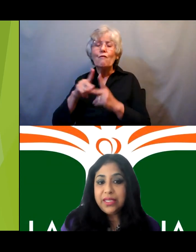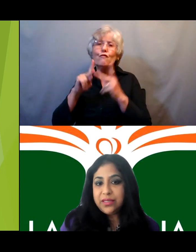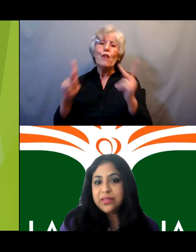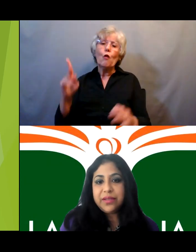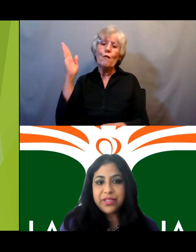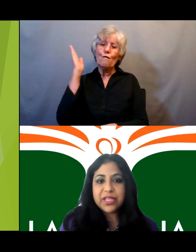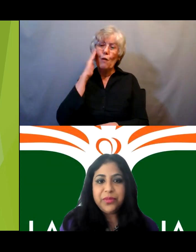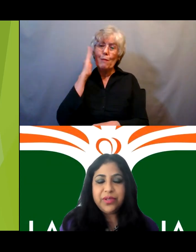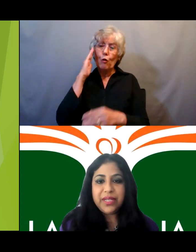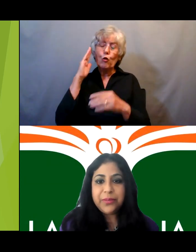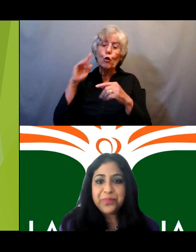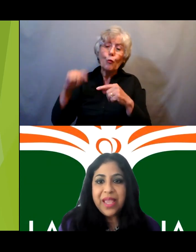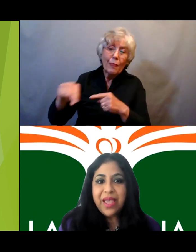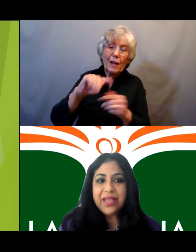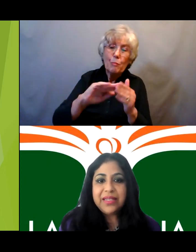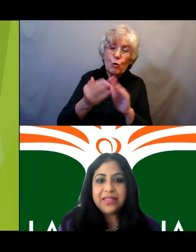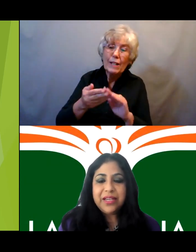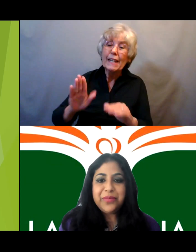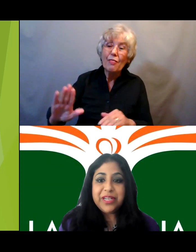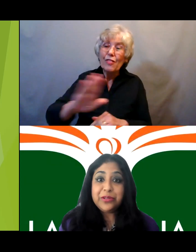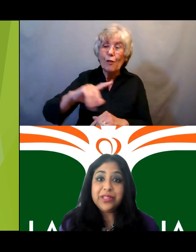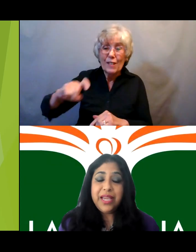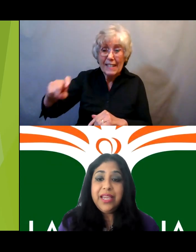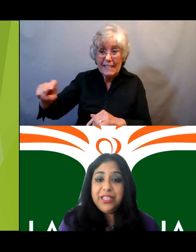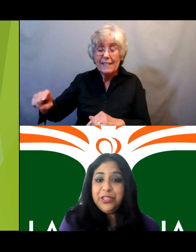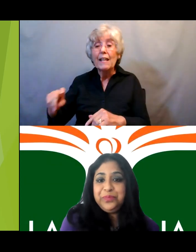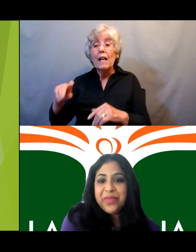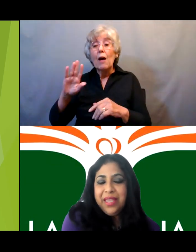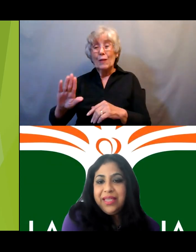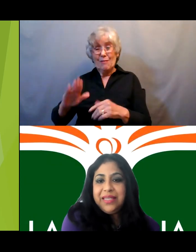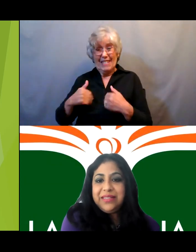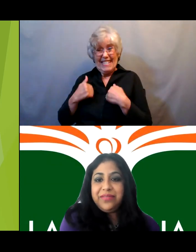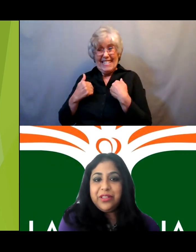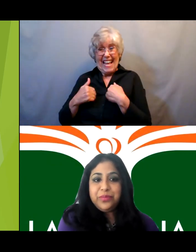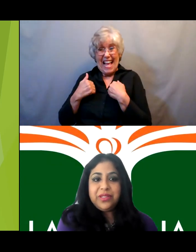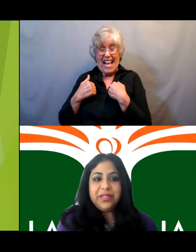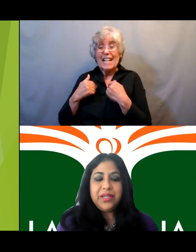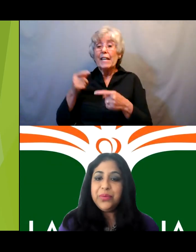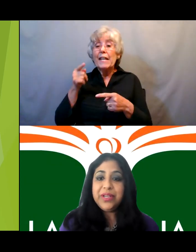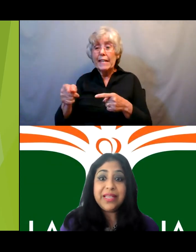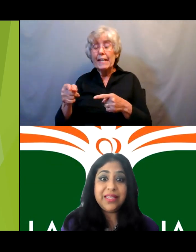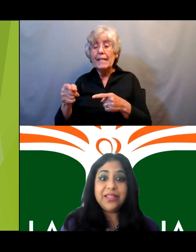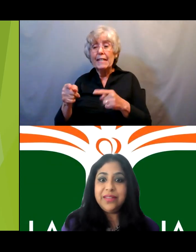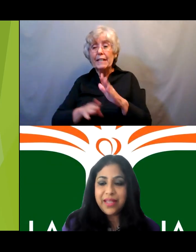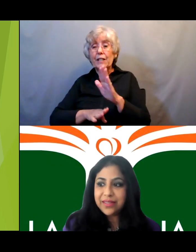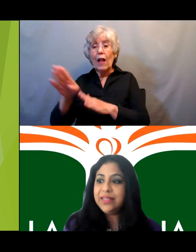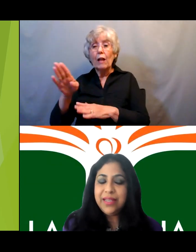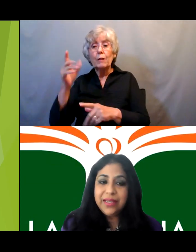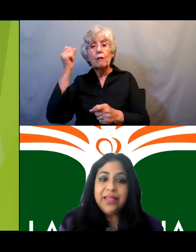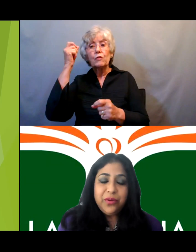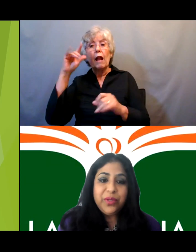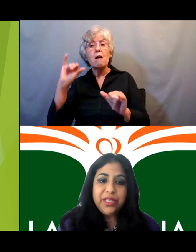with the needs of his community. And at an early age, he developed a realization